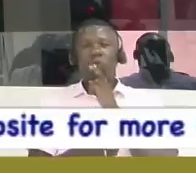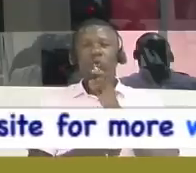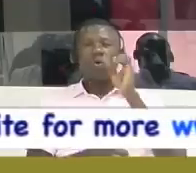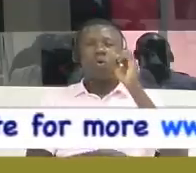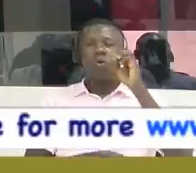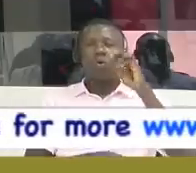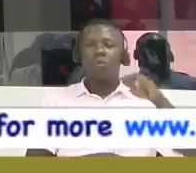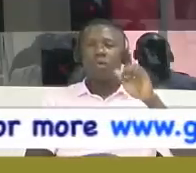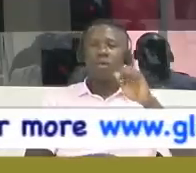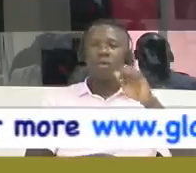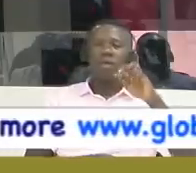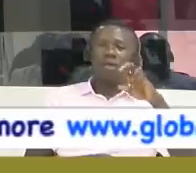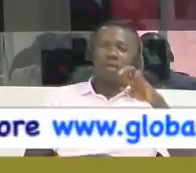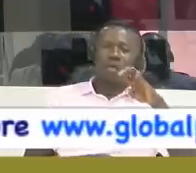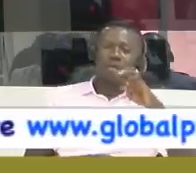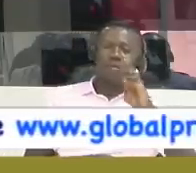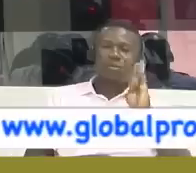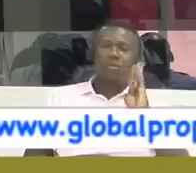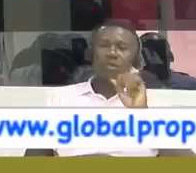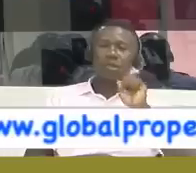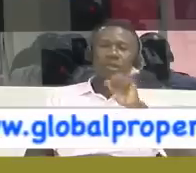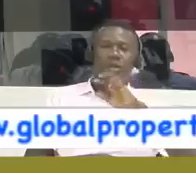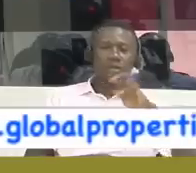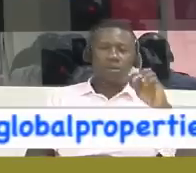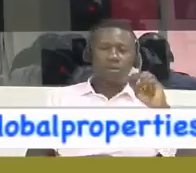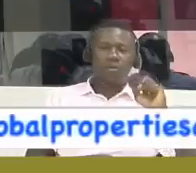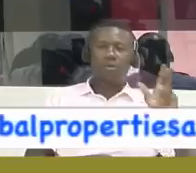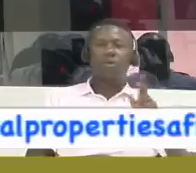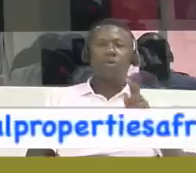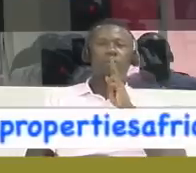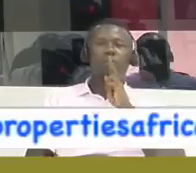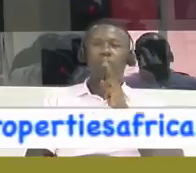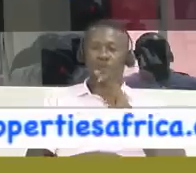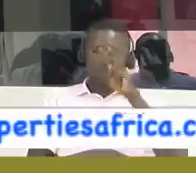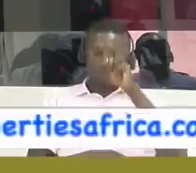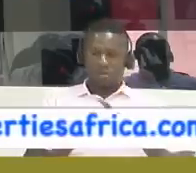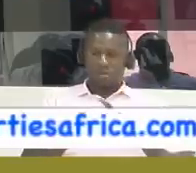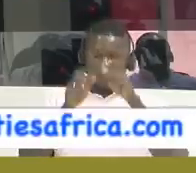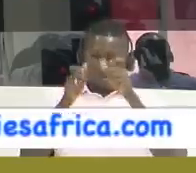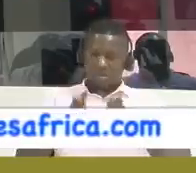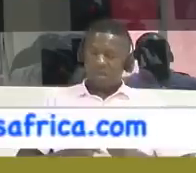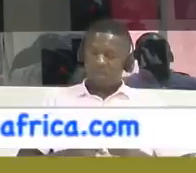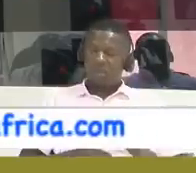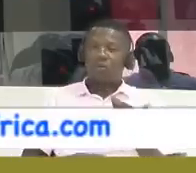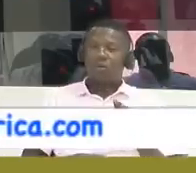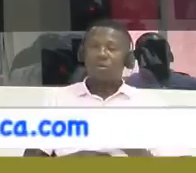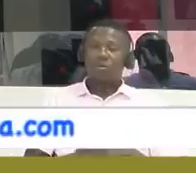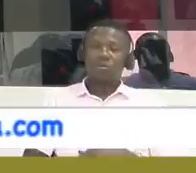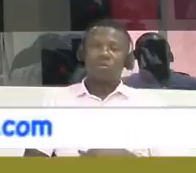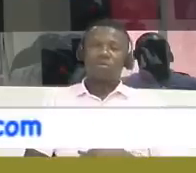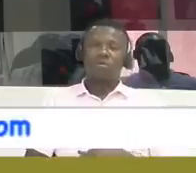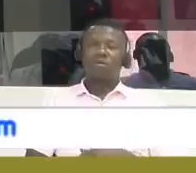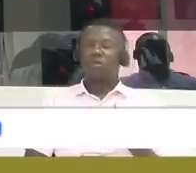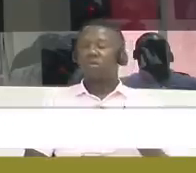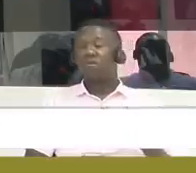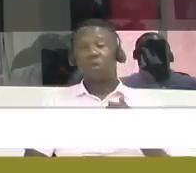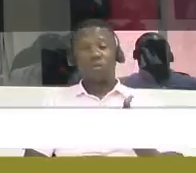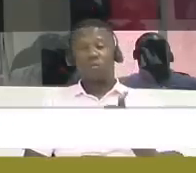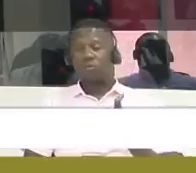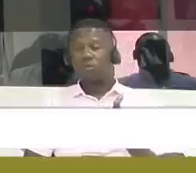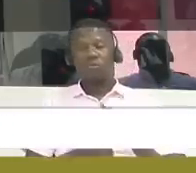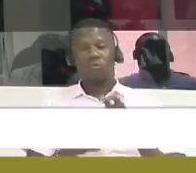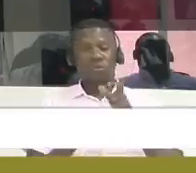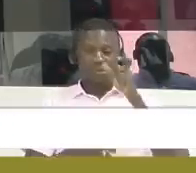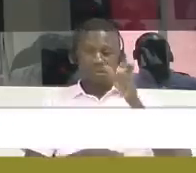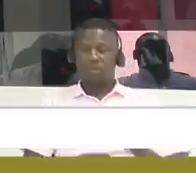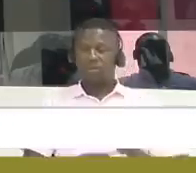Okay. Omar Barrow was a very good person. He was so kind, a